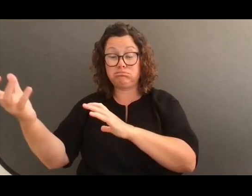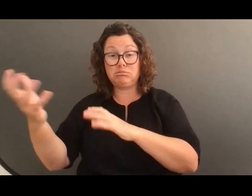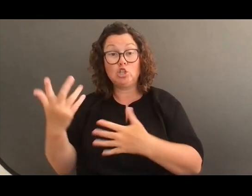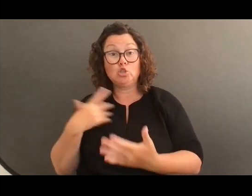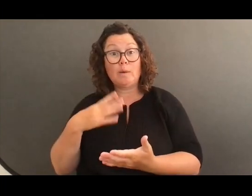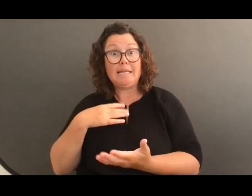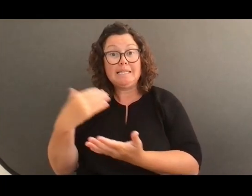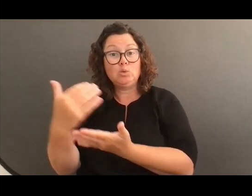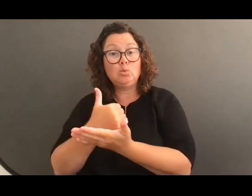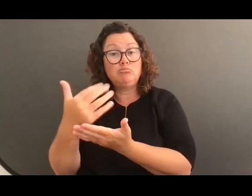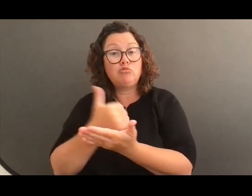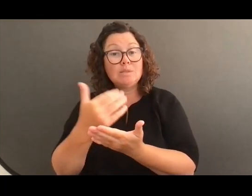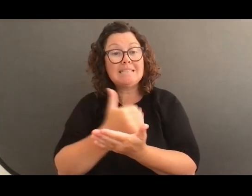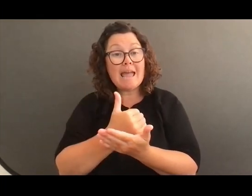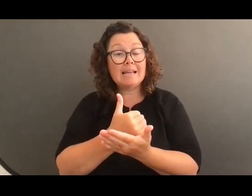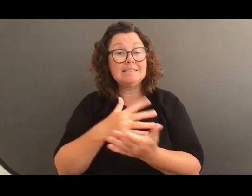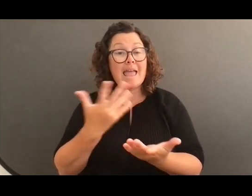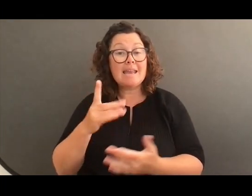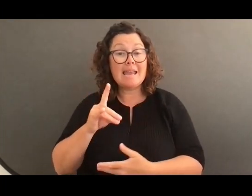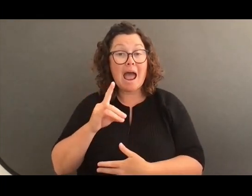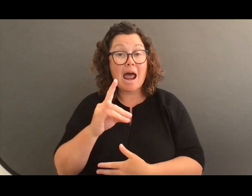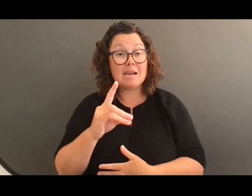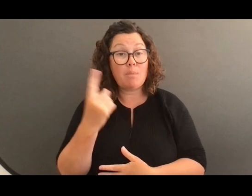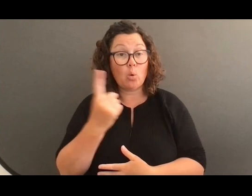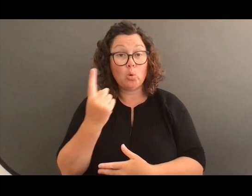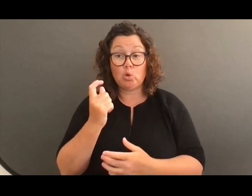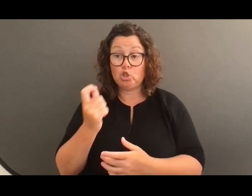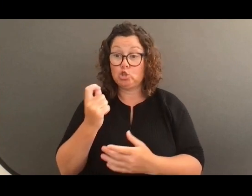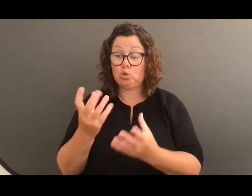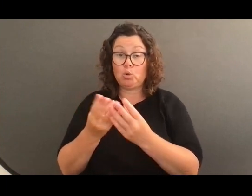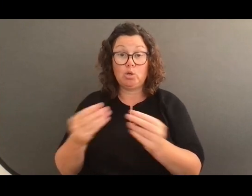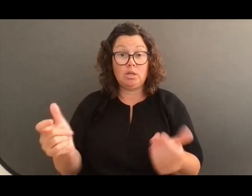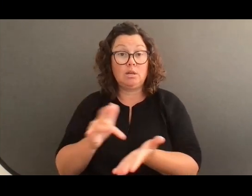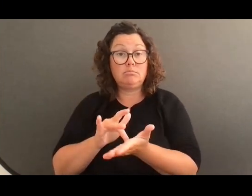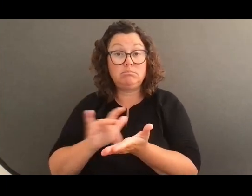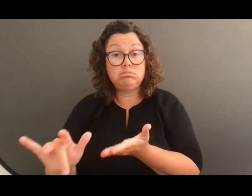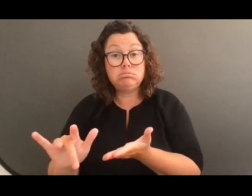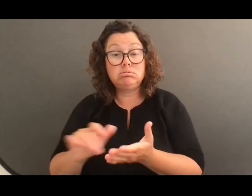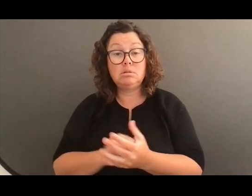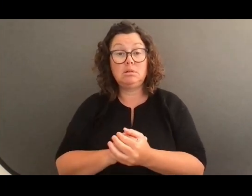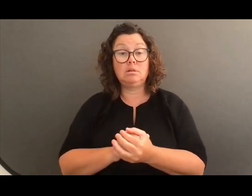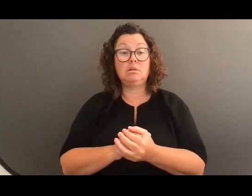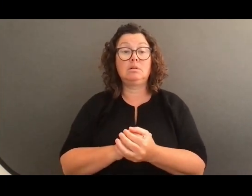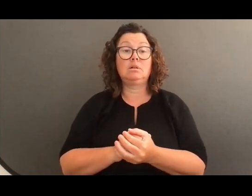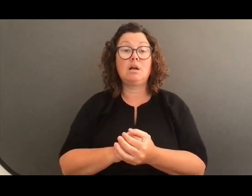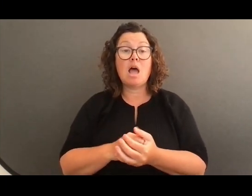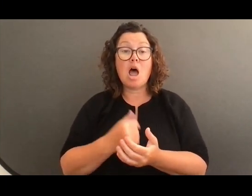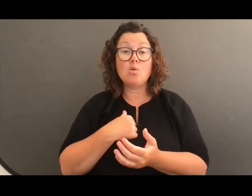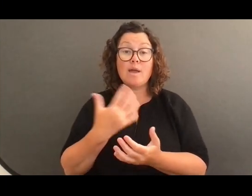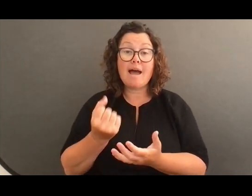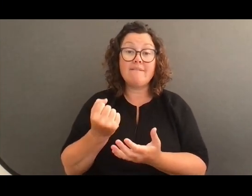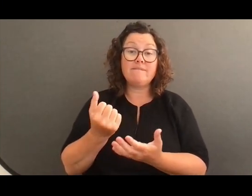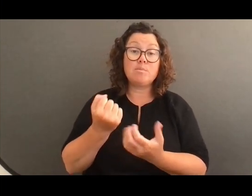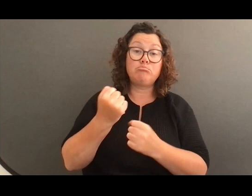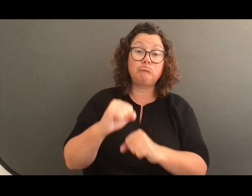species. And we wanted to localise that. We didn't want to, have protected species of leatherback turtle up in the Torres Strait.